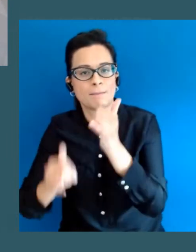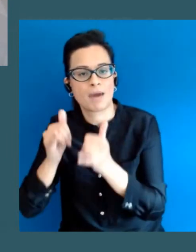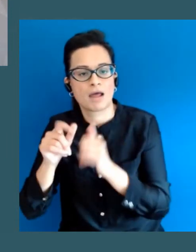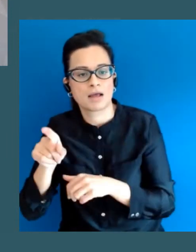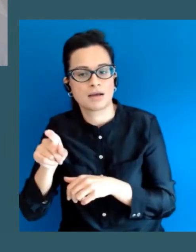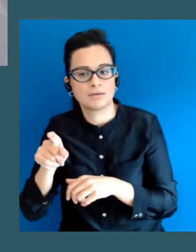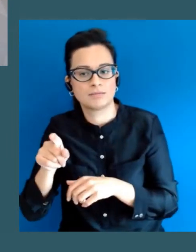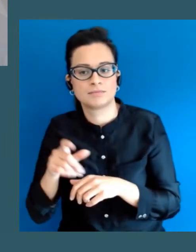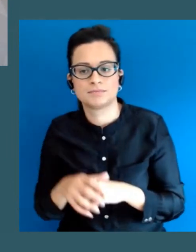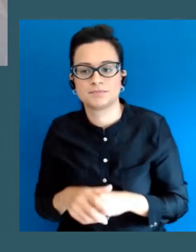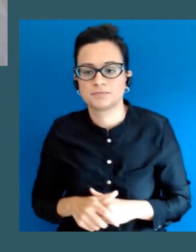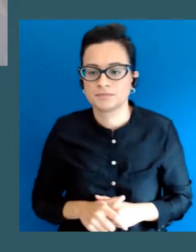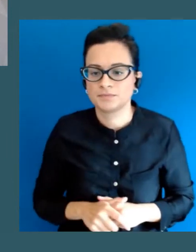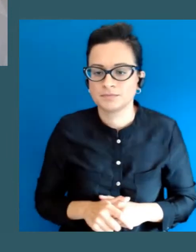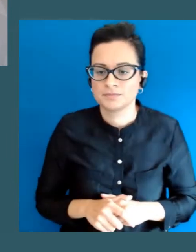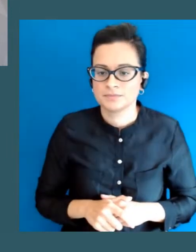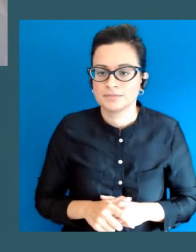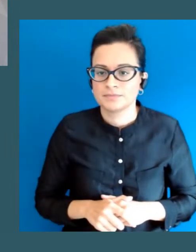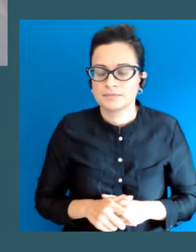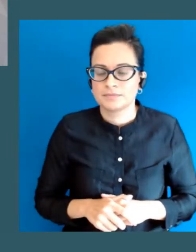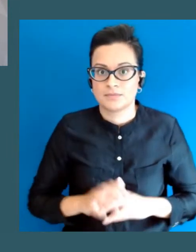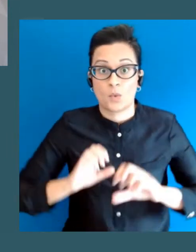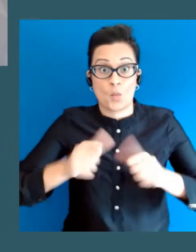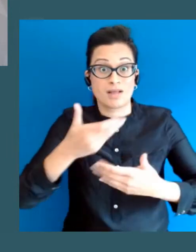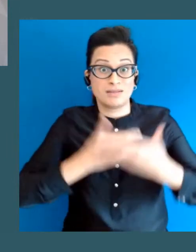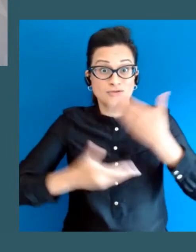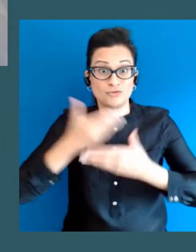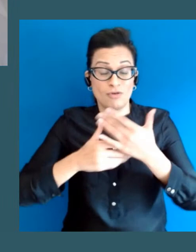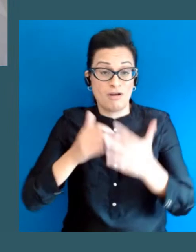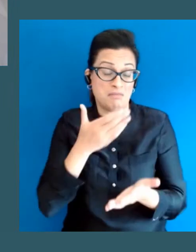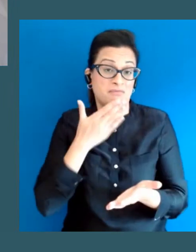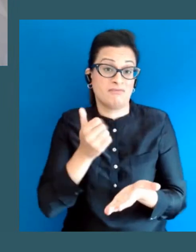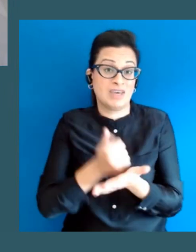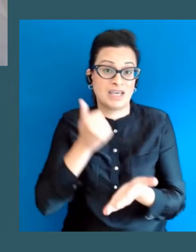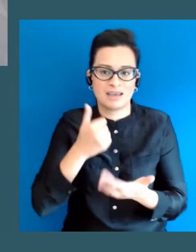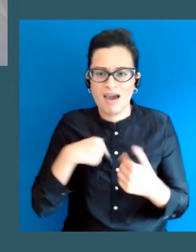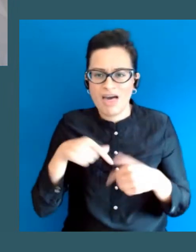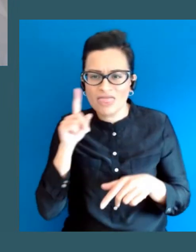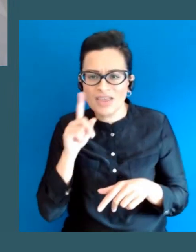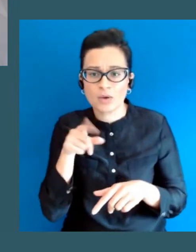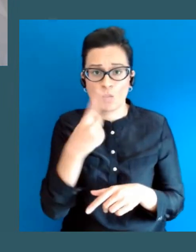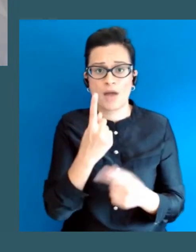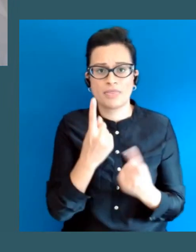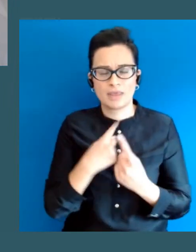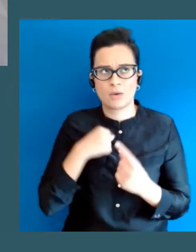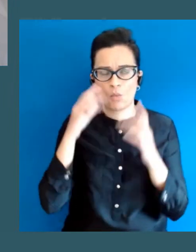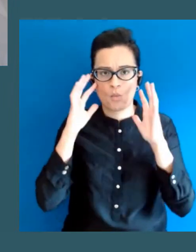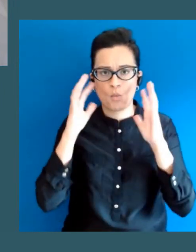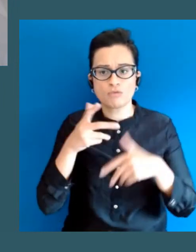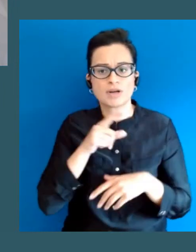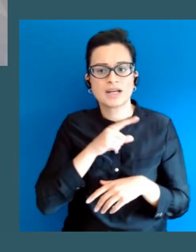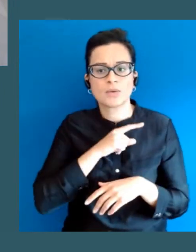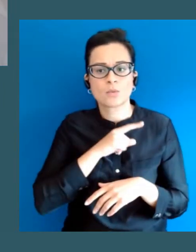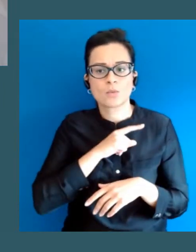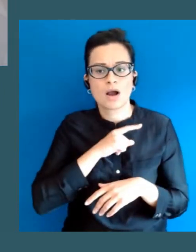Perfect. Well described. That's great. I think one of the things that I worry about is these patients who may think their